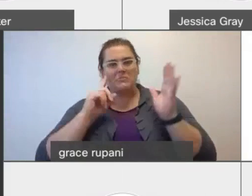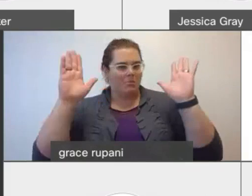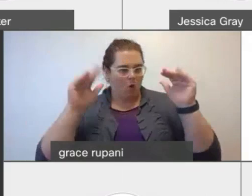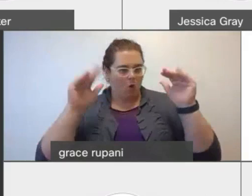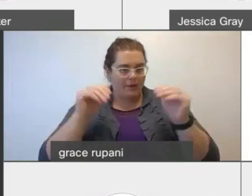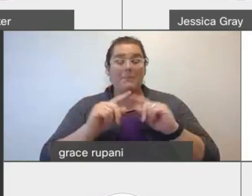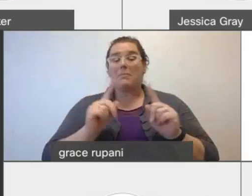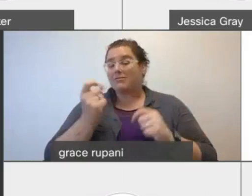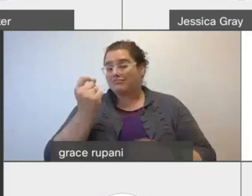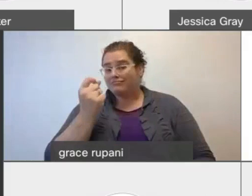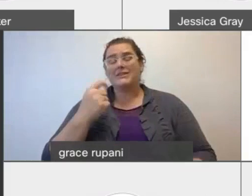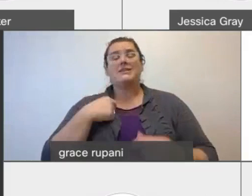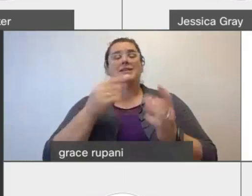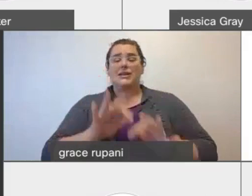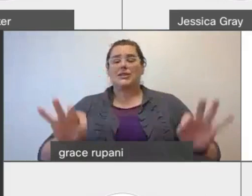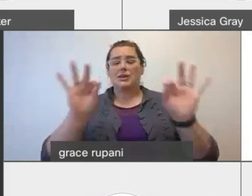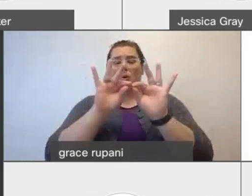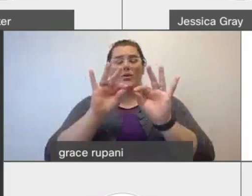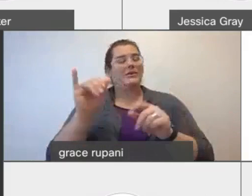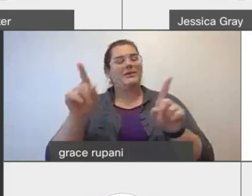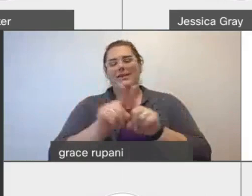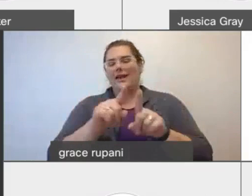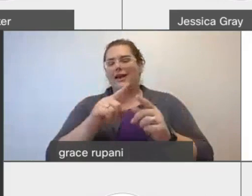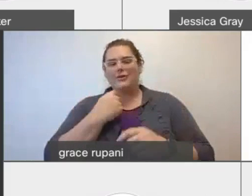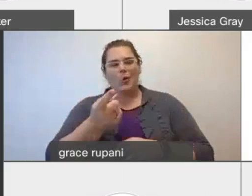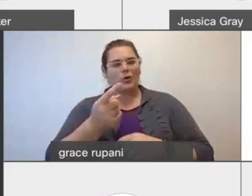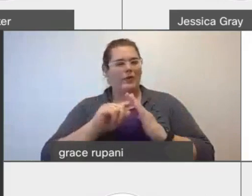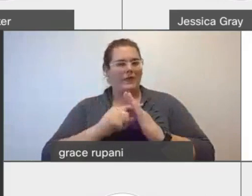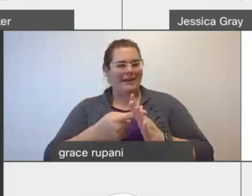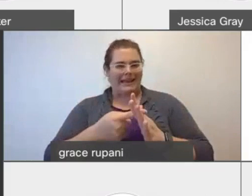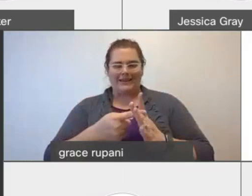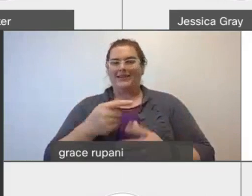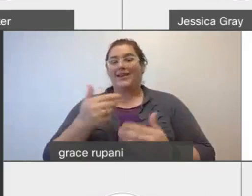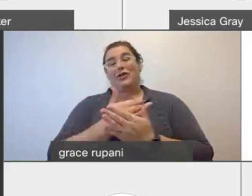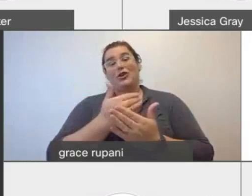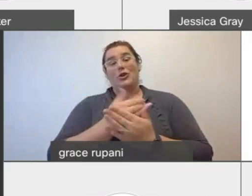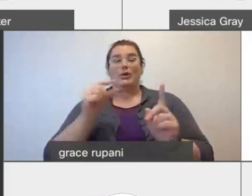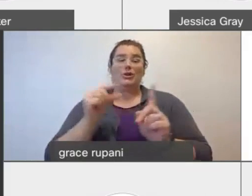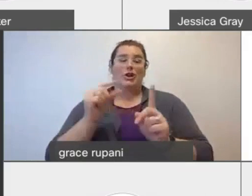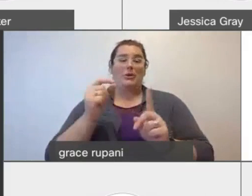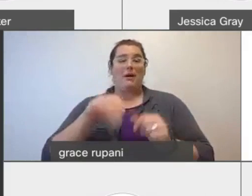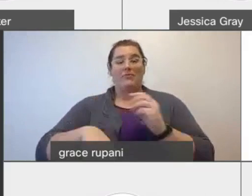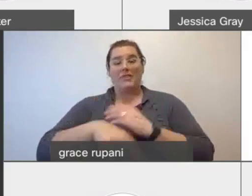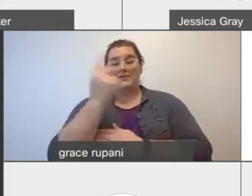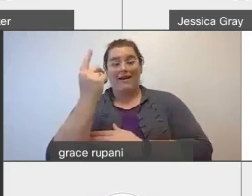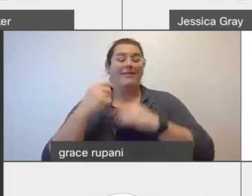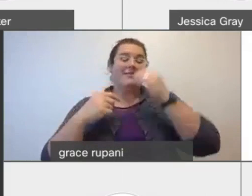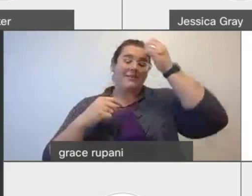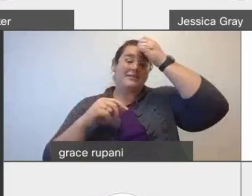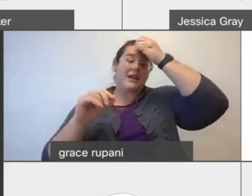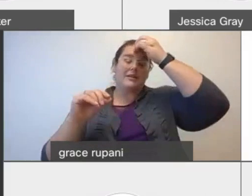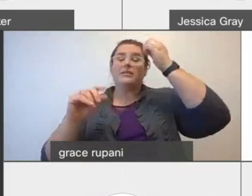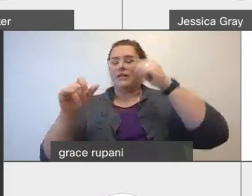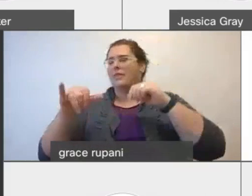we have, you know, as we said from the beginning, the new term of art, the whole of government response. We want to